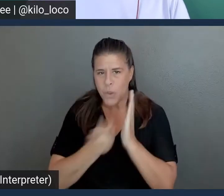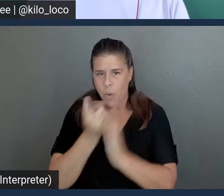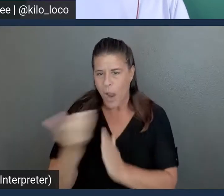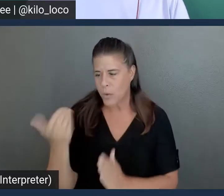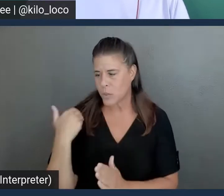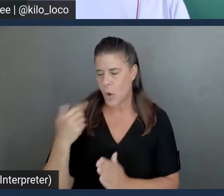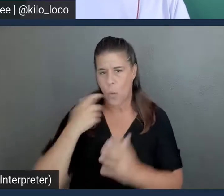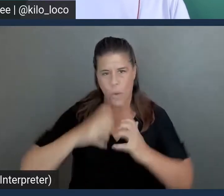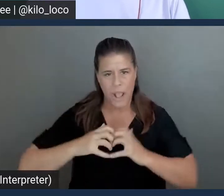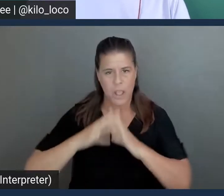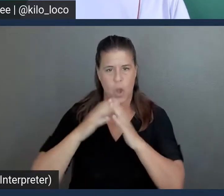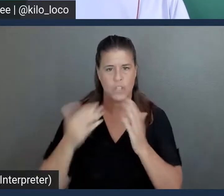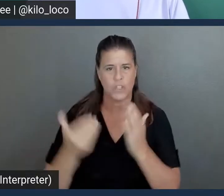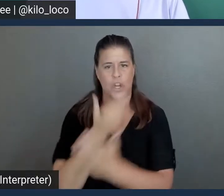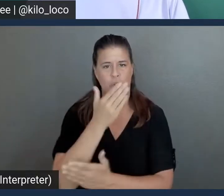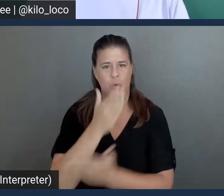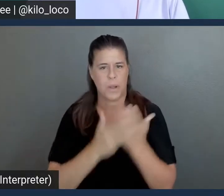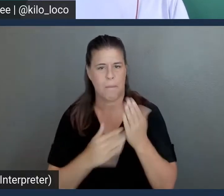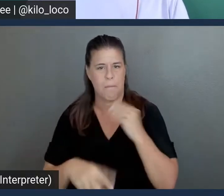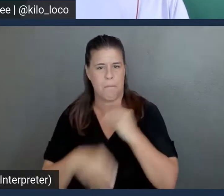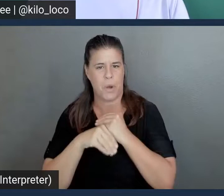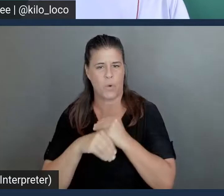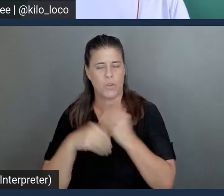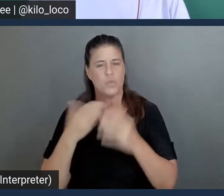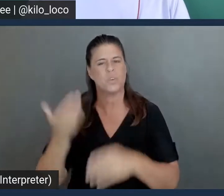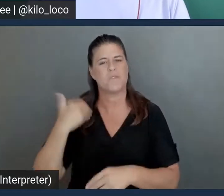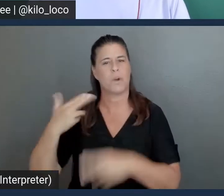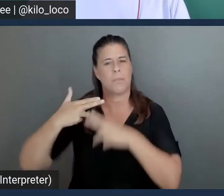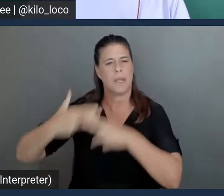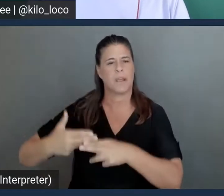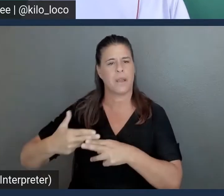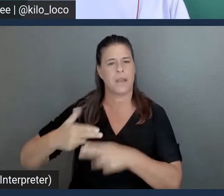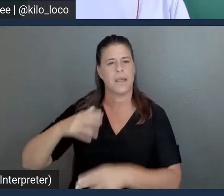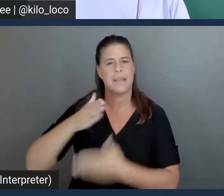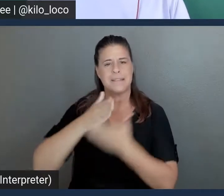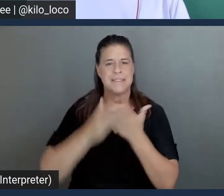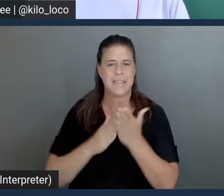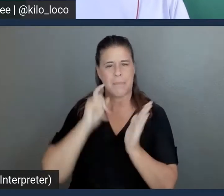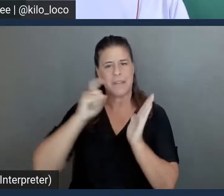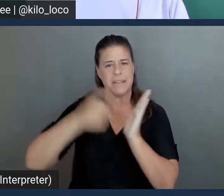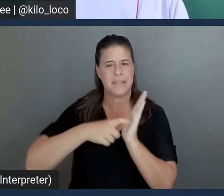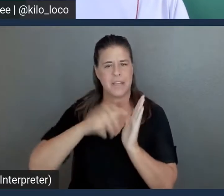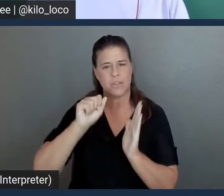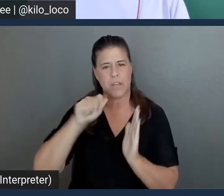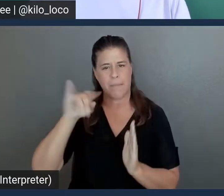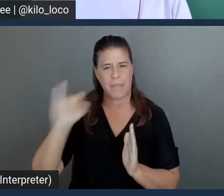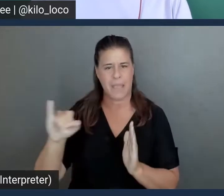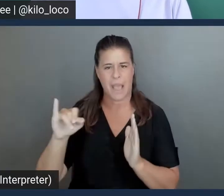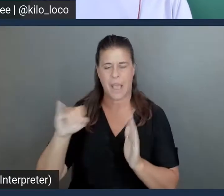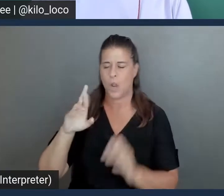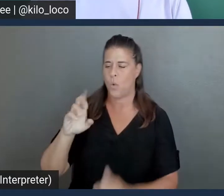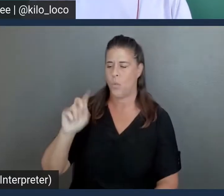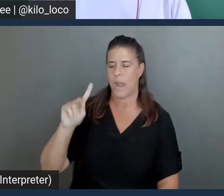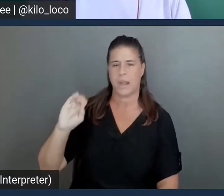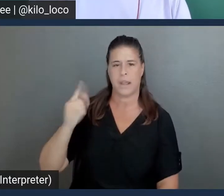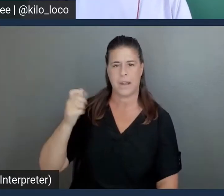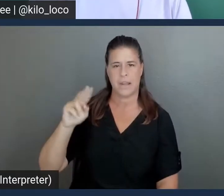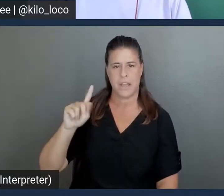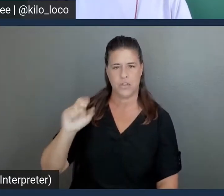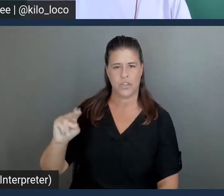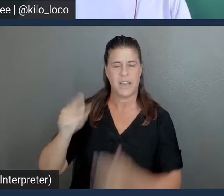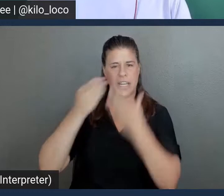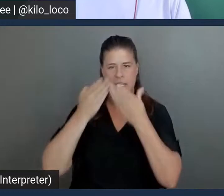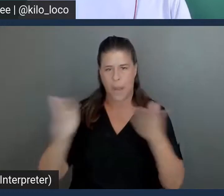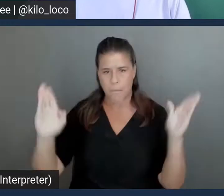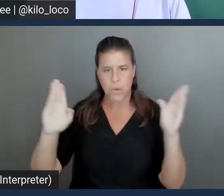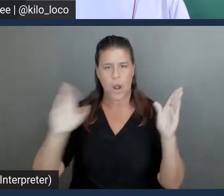a new component to what was formerly known as the Segment Detection API. So Rekognition is a broad set